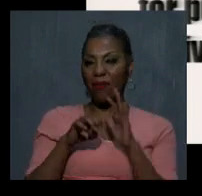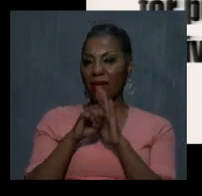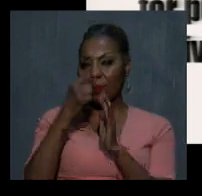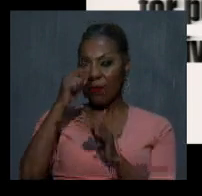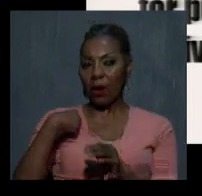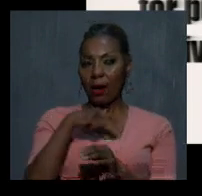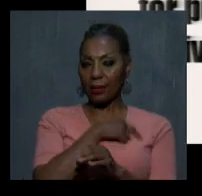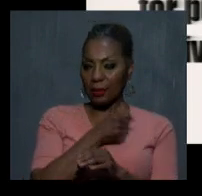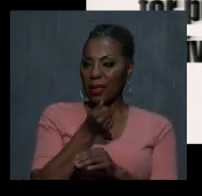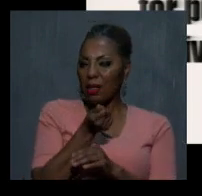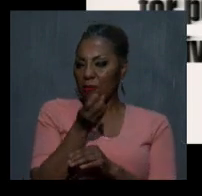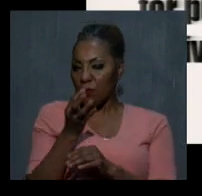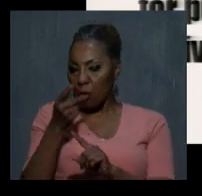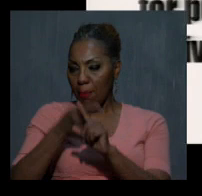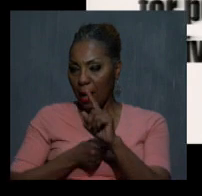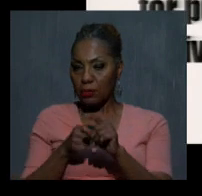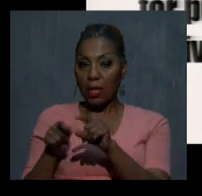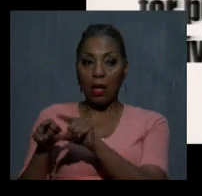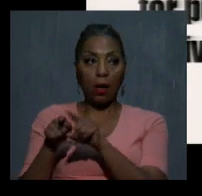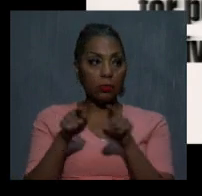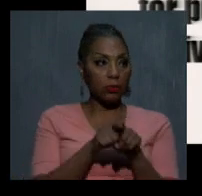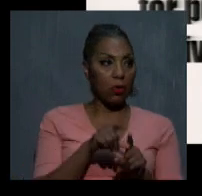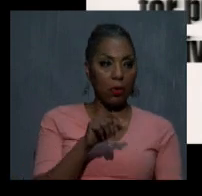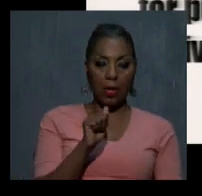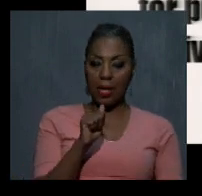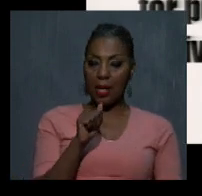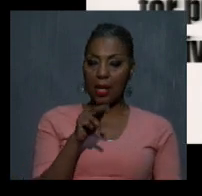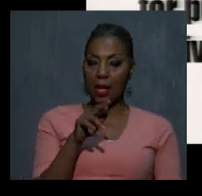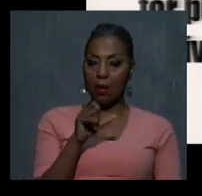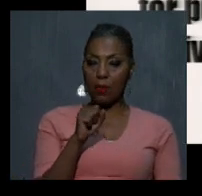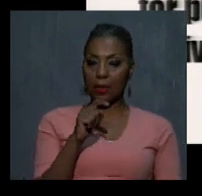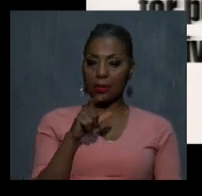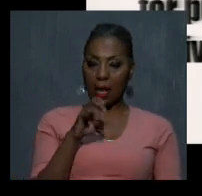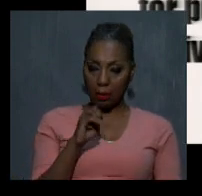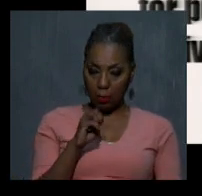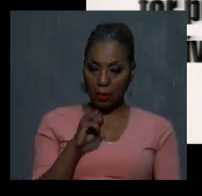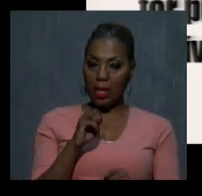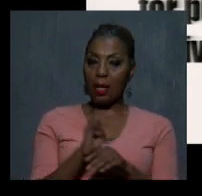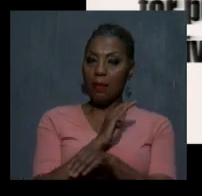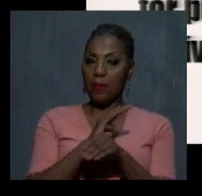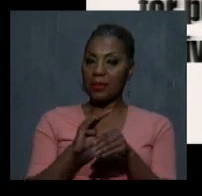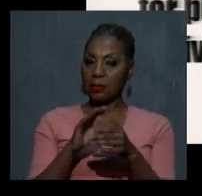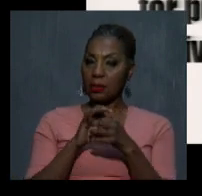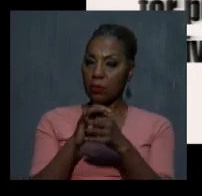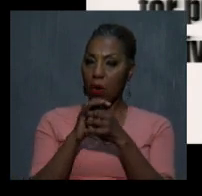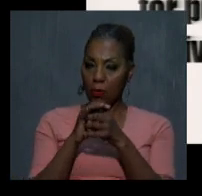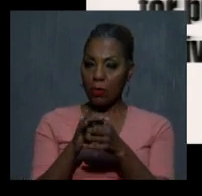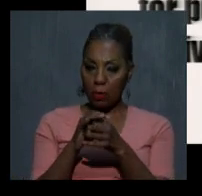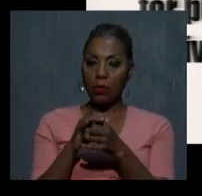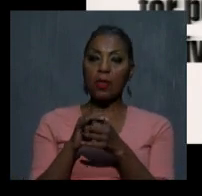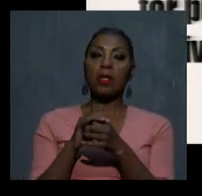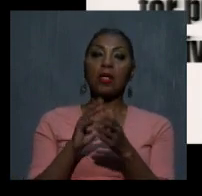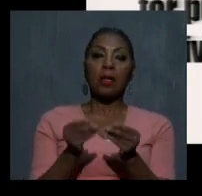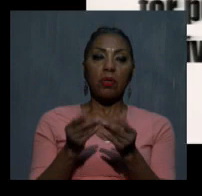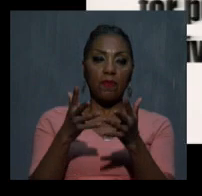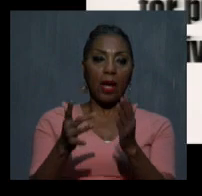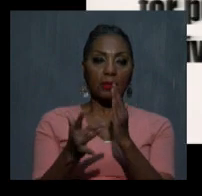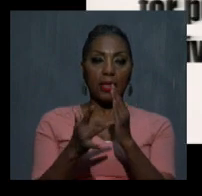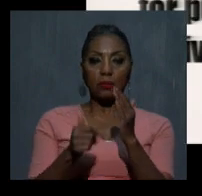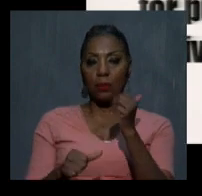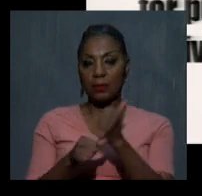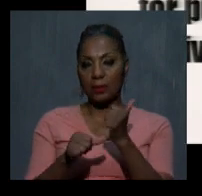us in a few months. And then Excel is the business partner who has agreed to kind of host and provide technical